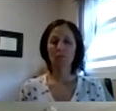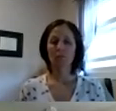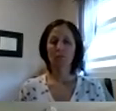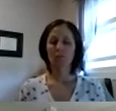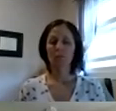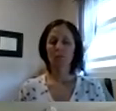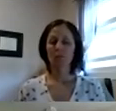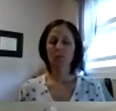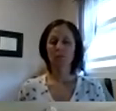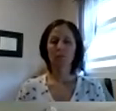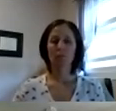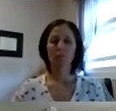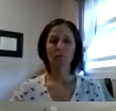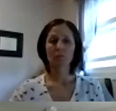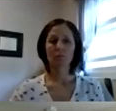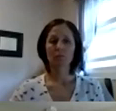that.